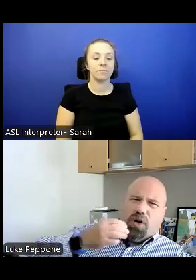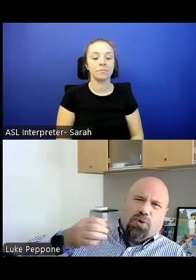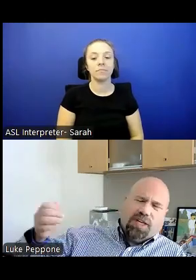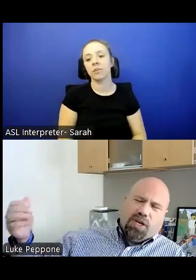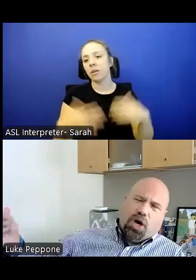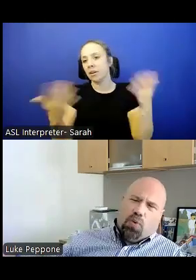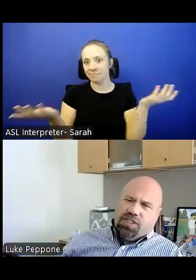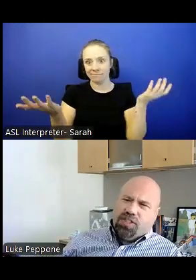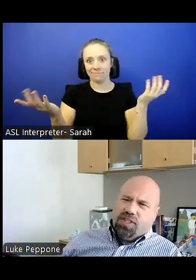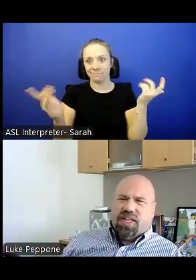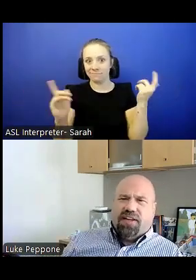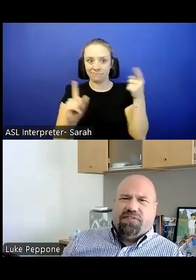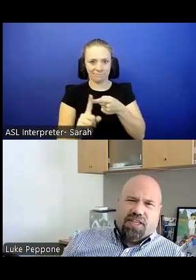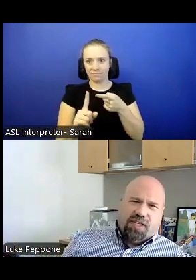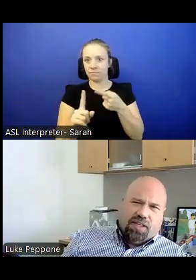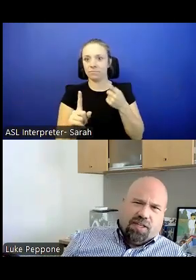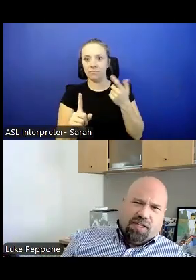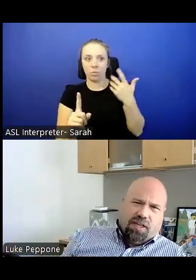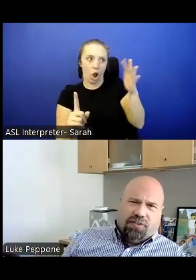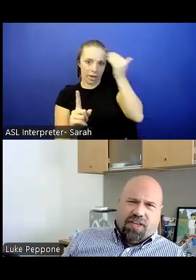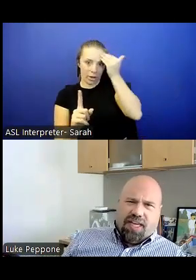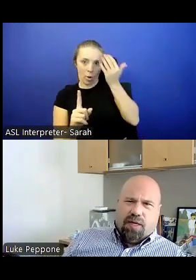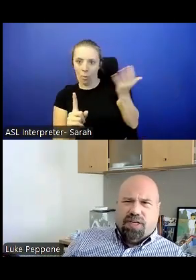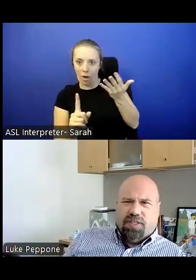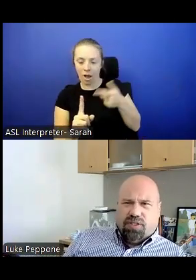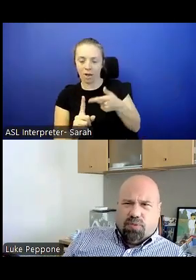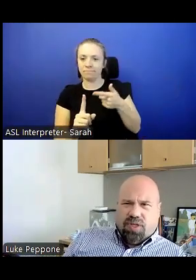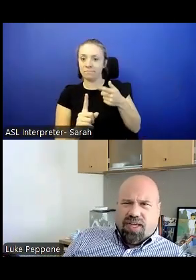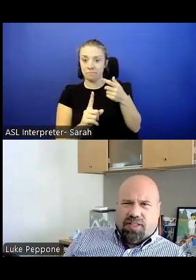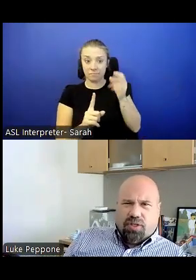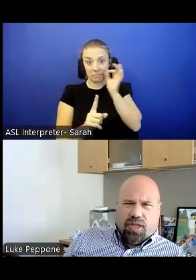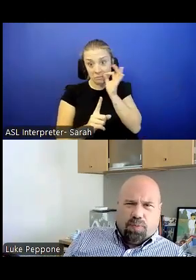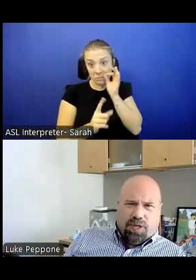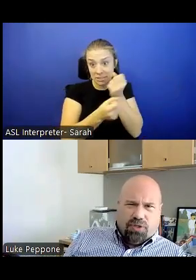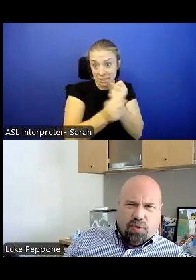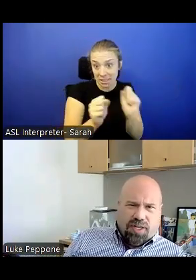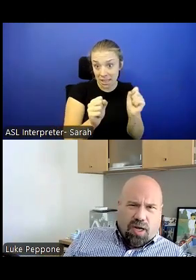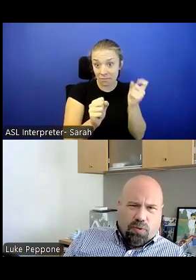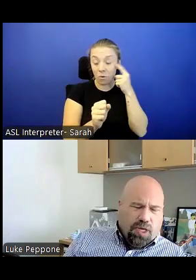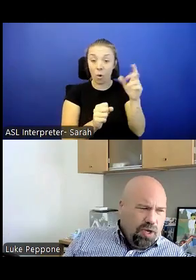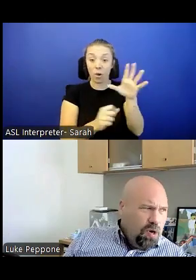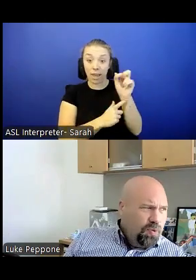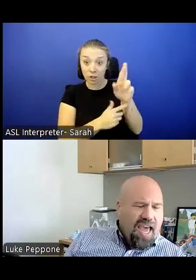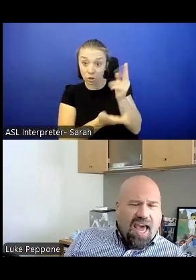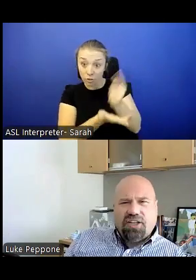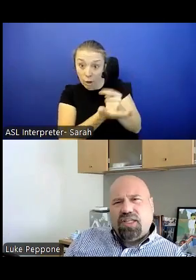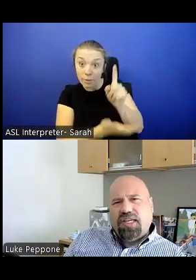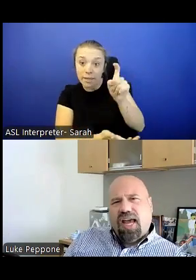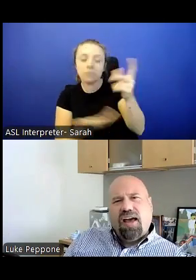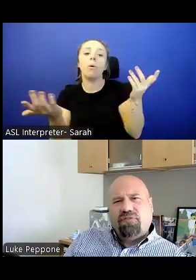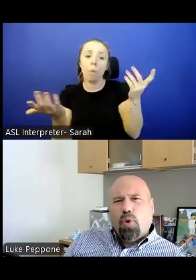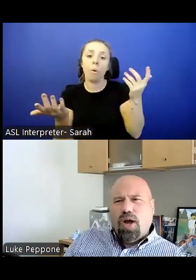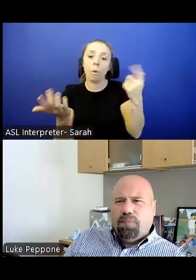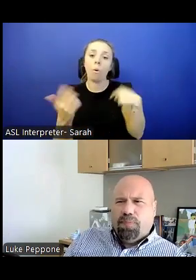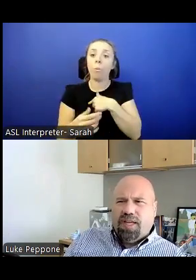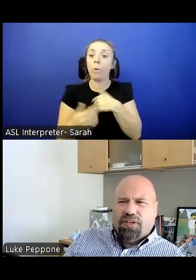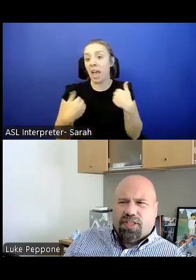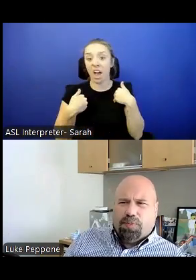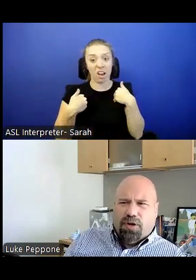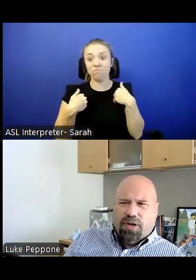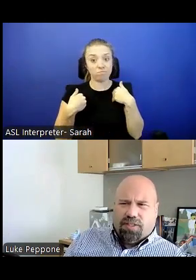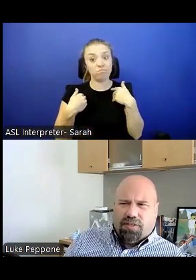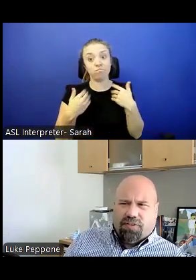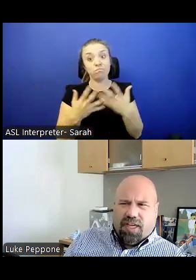So, what do we know? What's the safety of cannabis with cancer therapies right now? Well, we actually have quite a bit